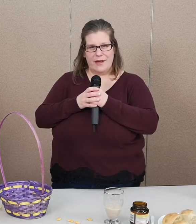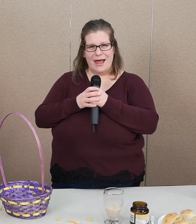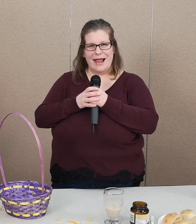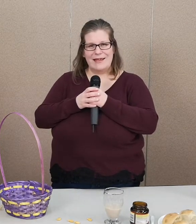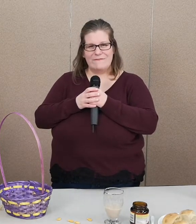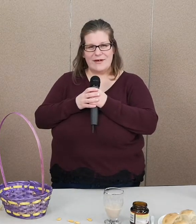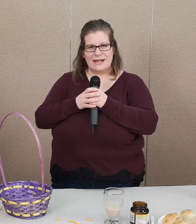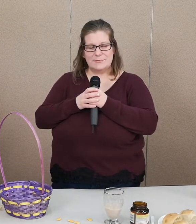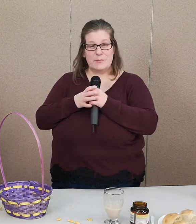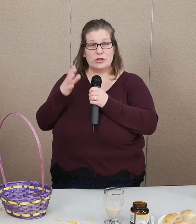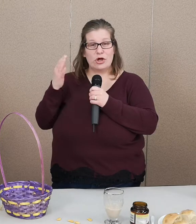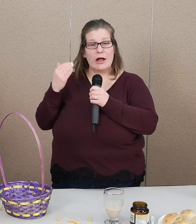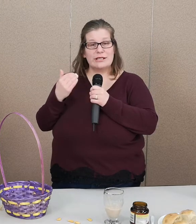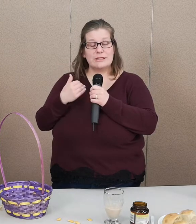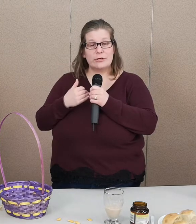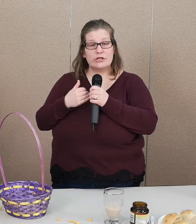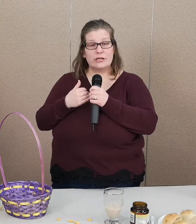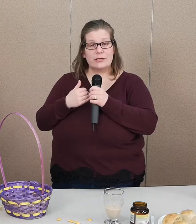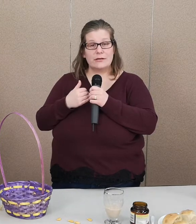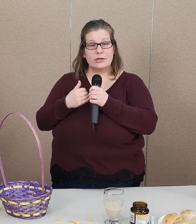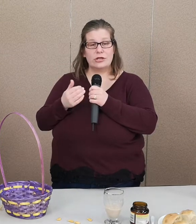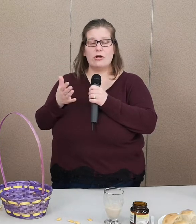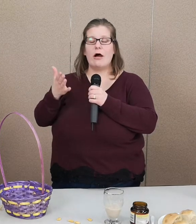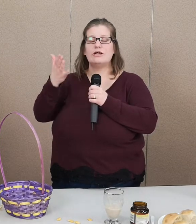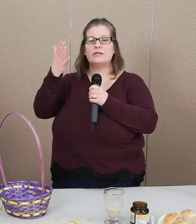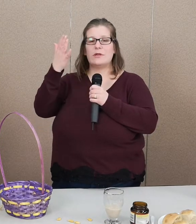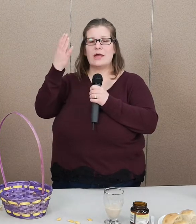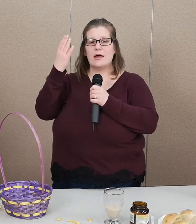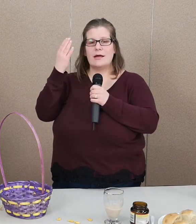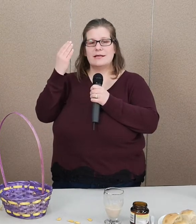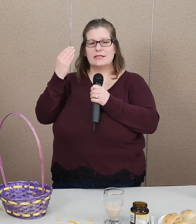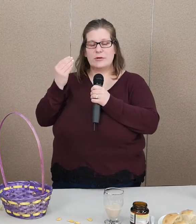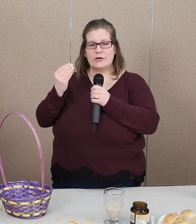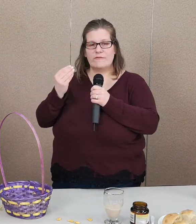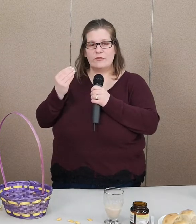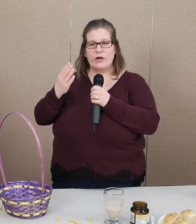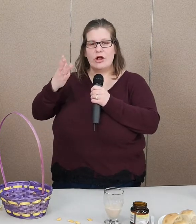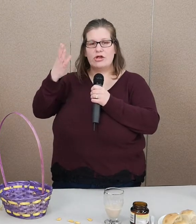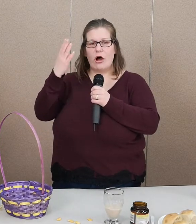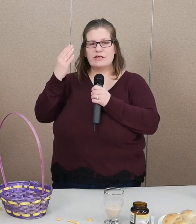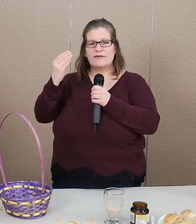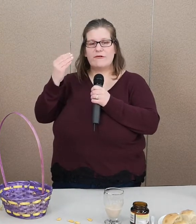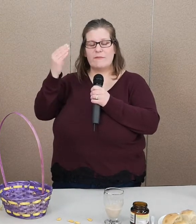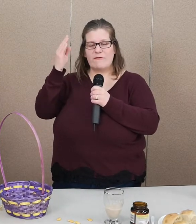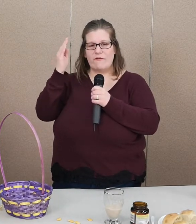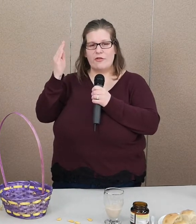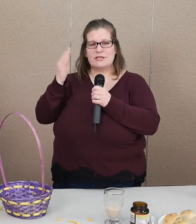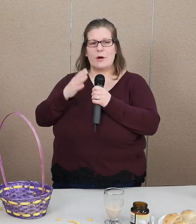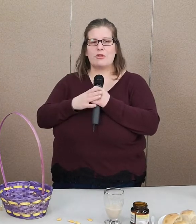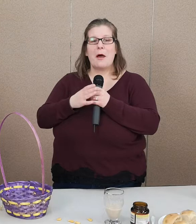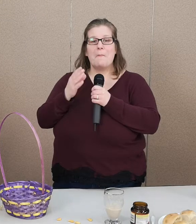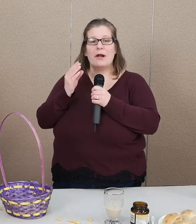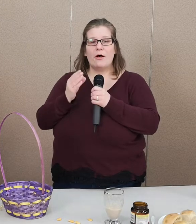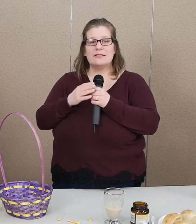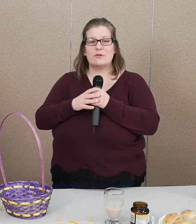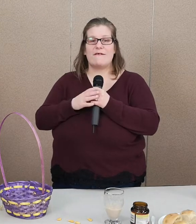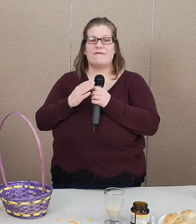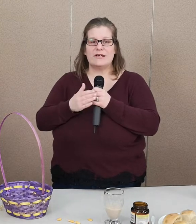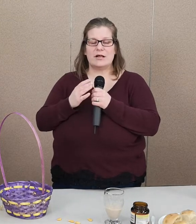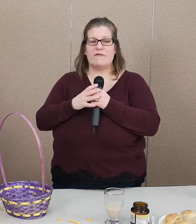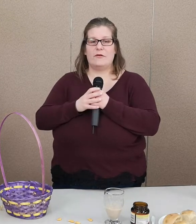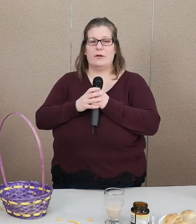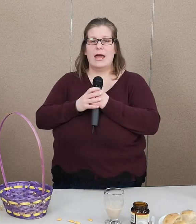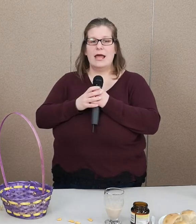up and he fed his people, not just spiritually, not just with spirit food, not just food from the Father's mouth, but also